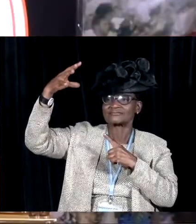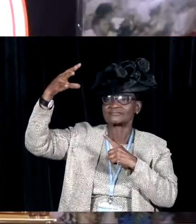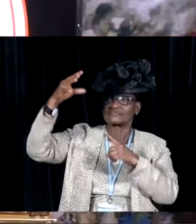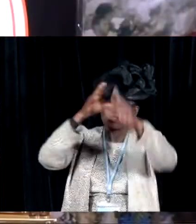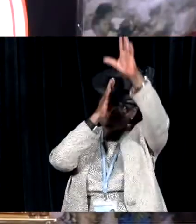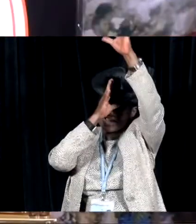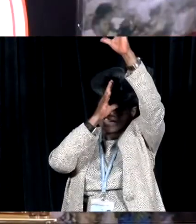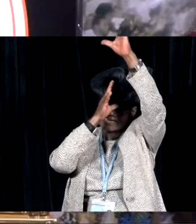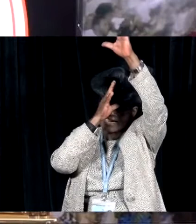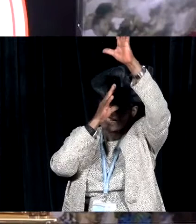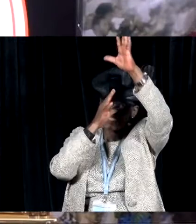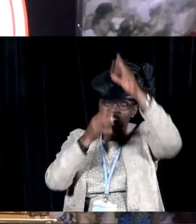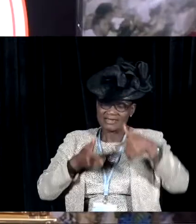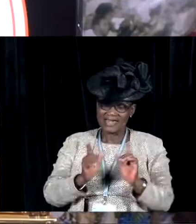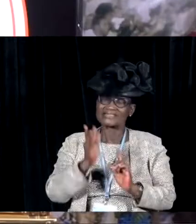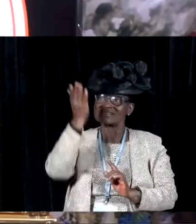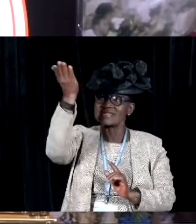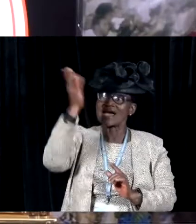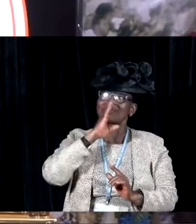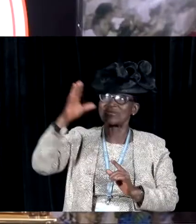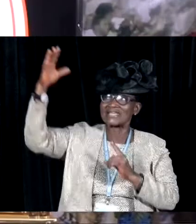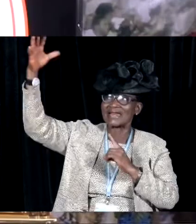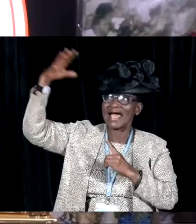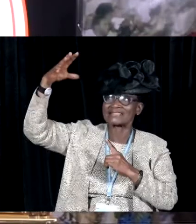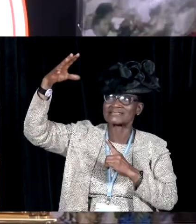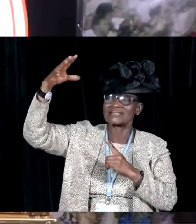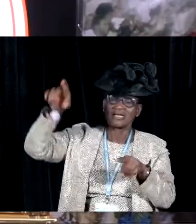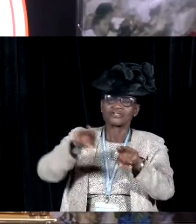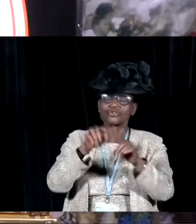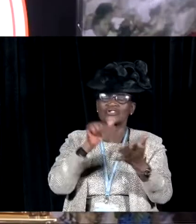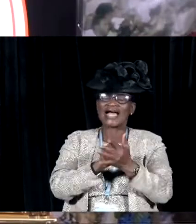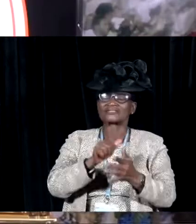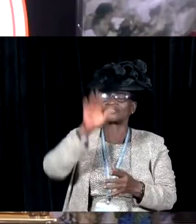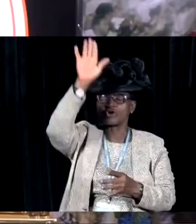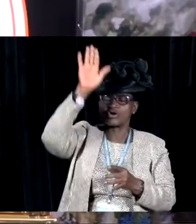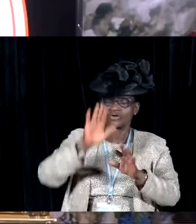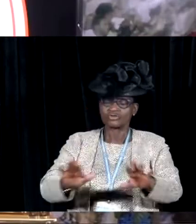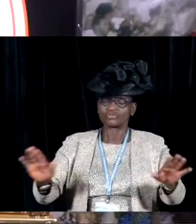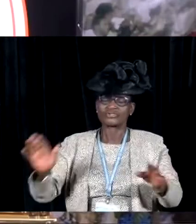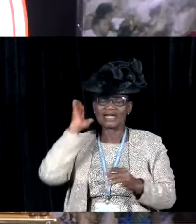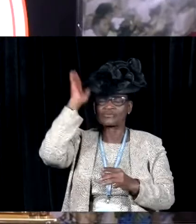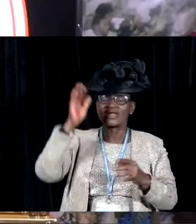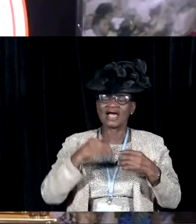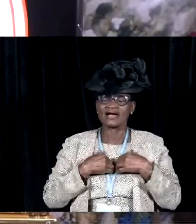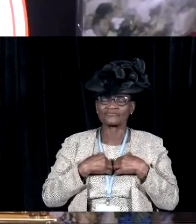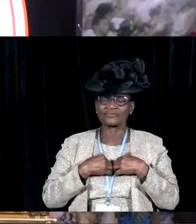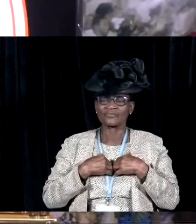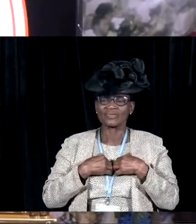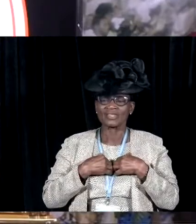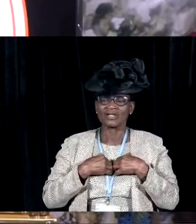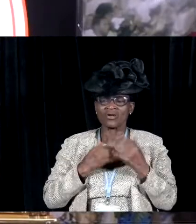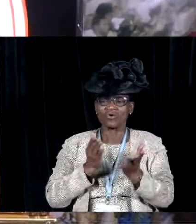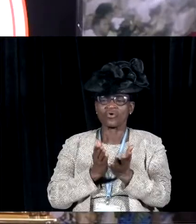Father, let there be light so that your children will have